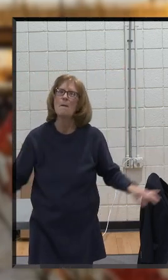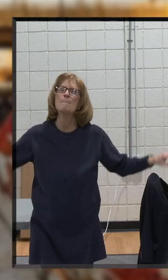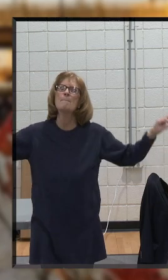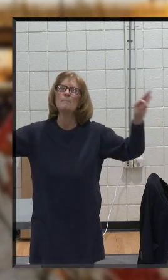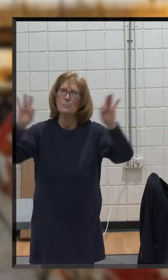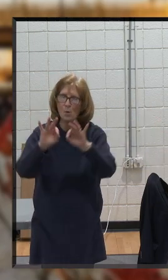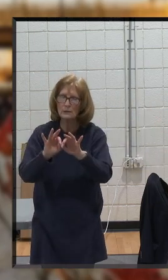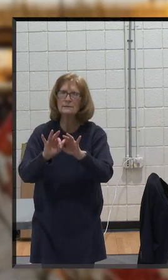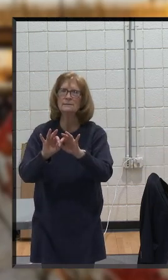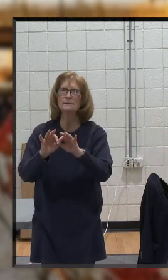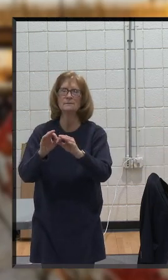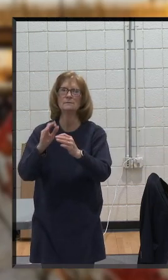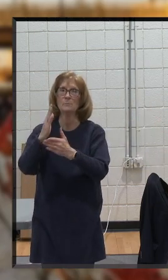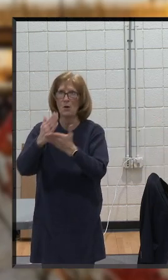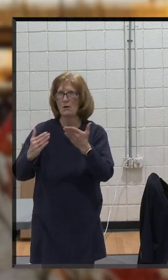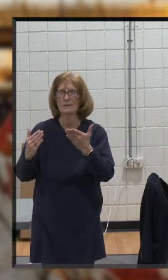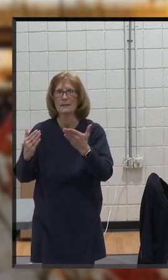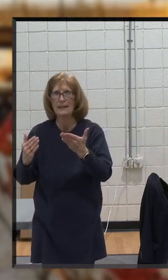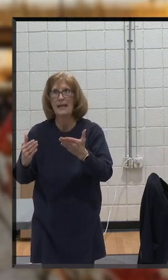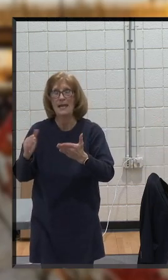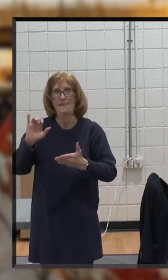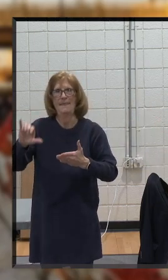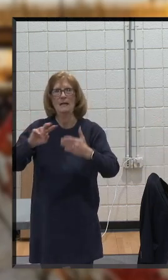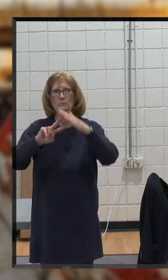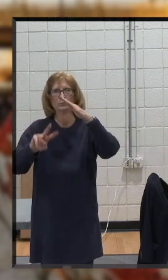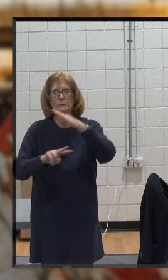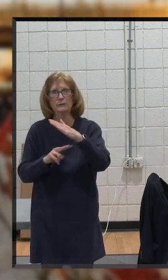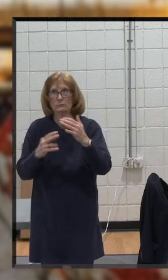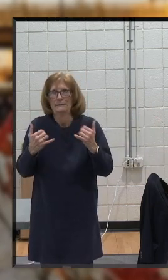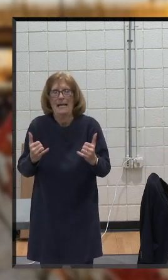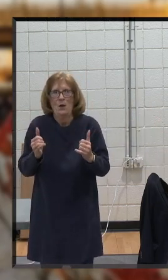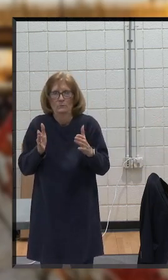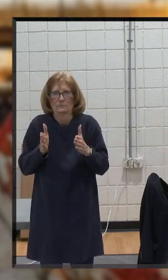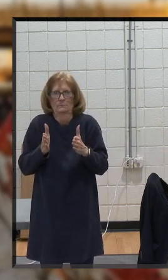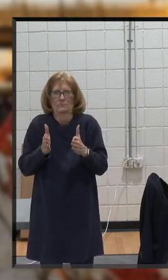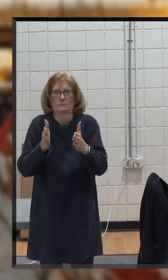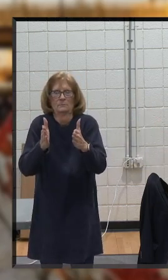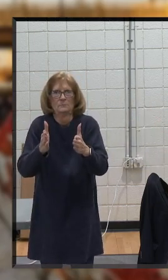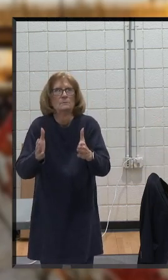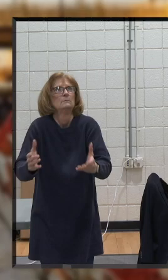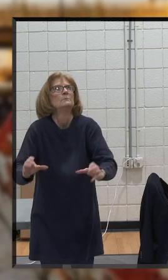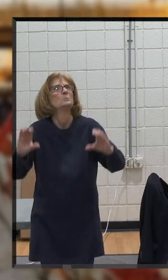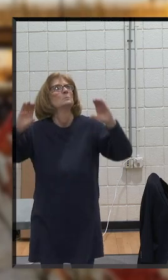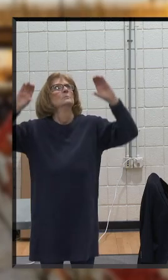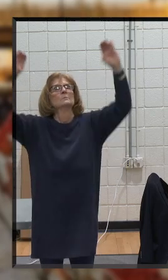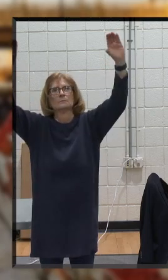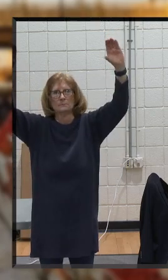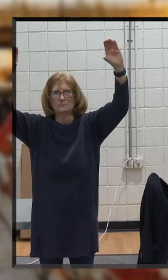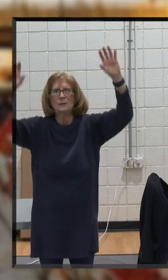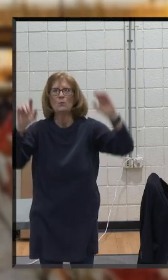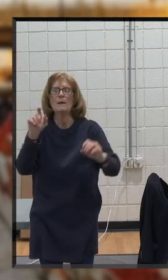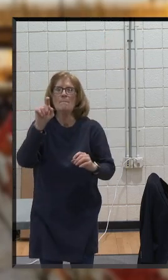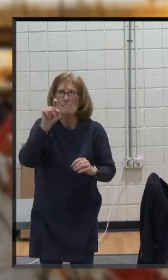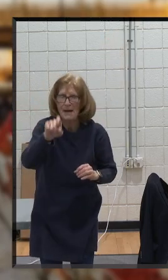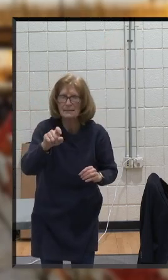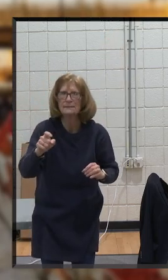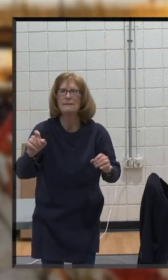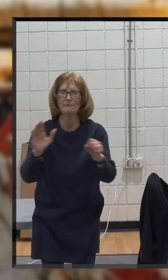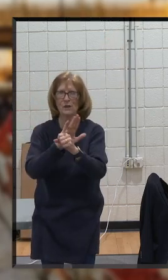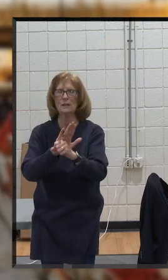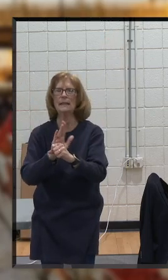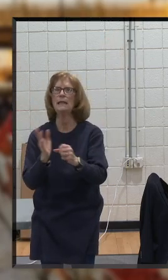influence the bridge's use. And so because the bridge is so narrow and so high, we do have to have a full vehicular